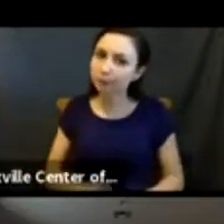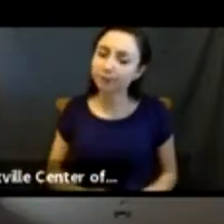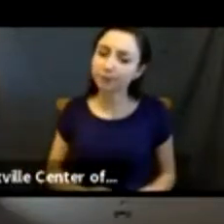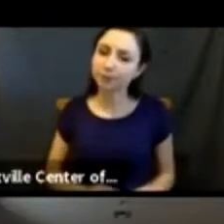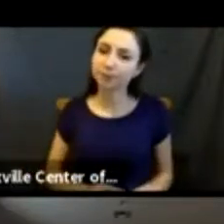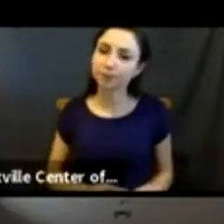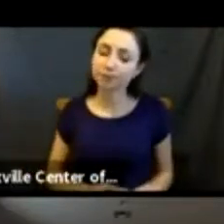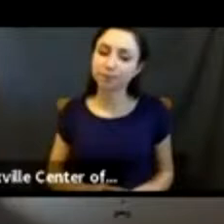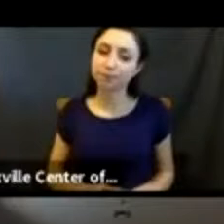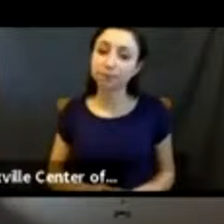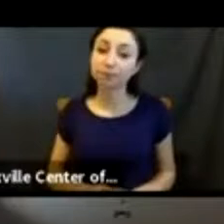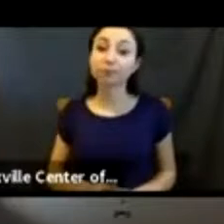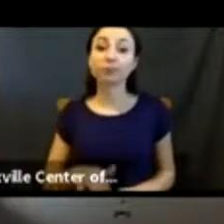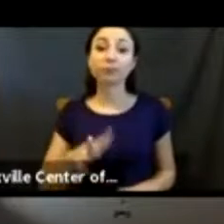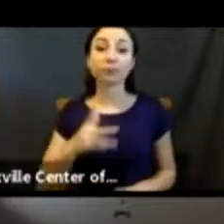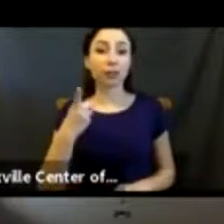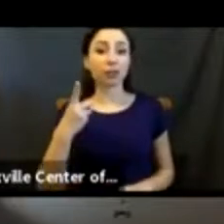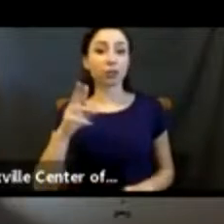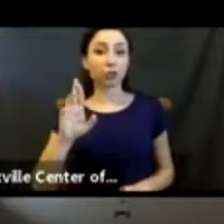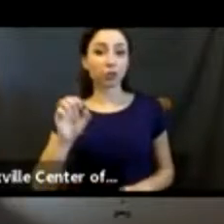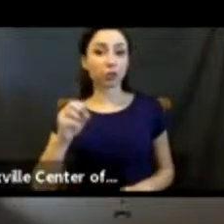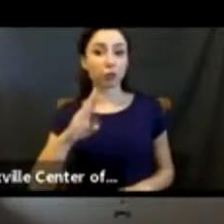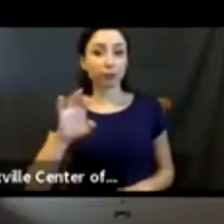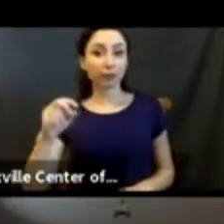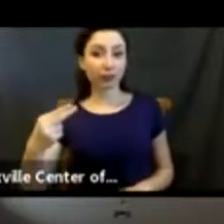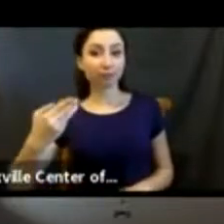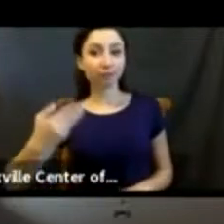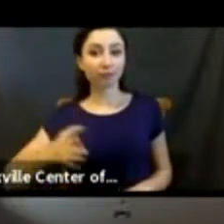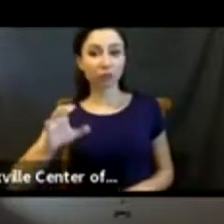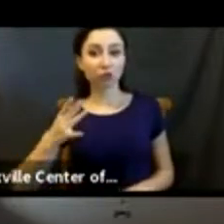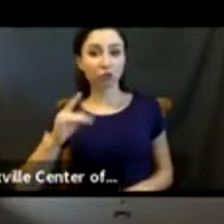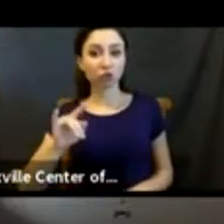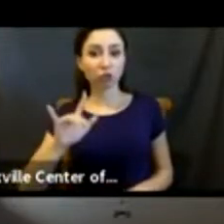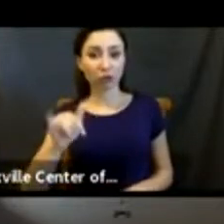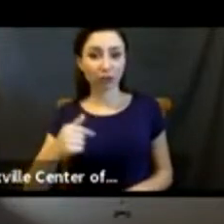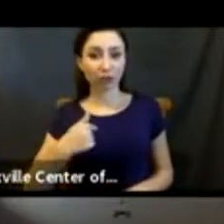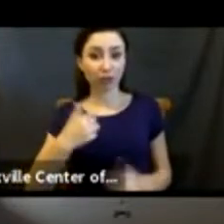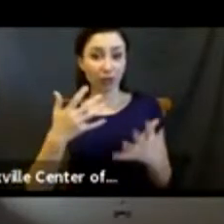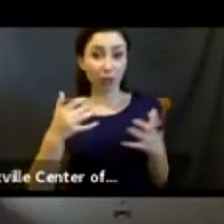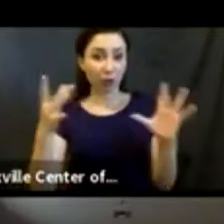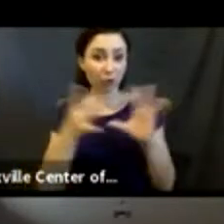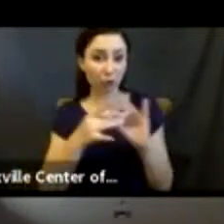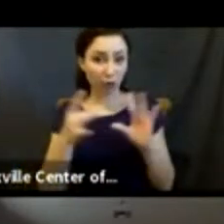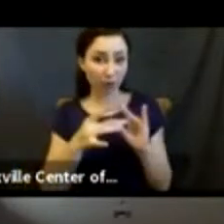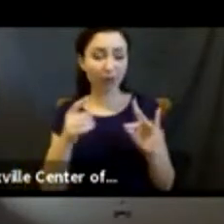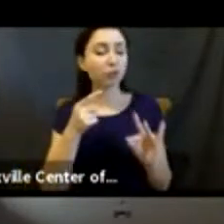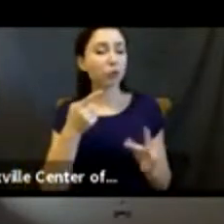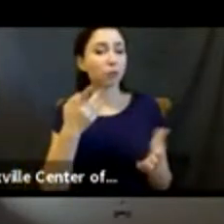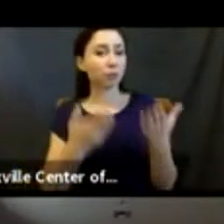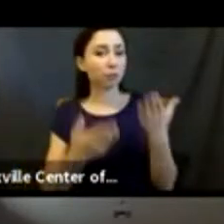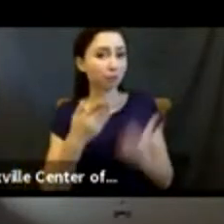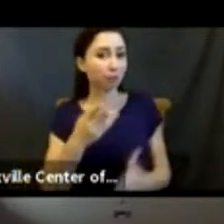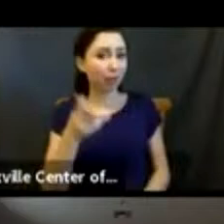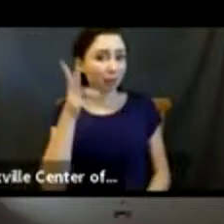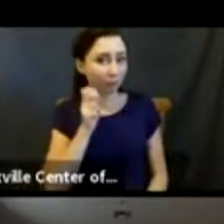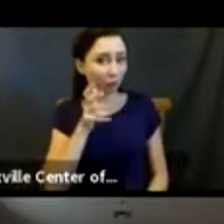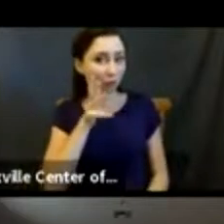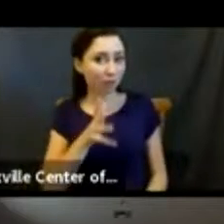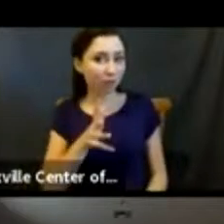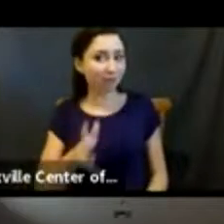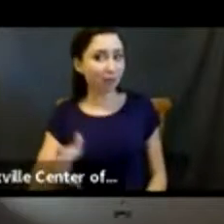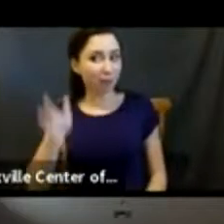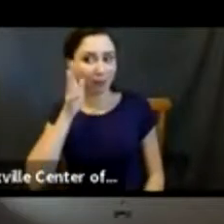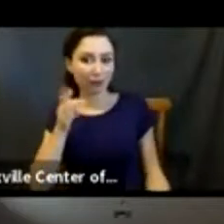And Dr. Shamia, this is Charity Menifee. I wanted to say one where you might have heard the stories about the parents of contacts.